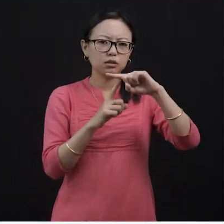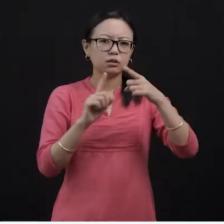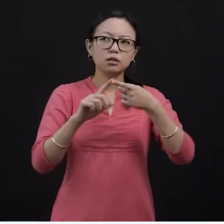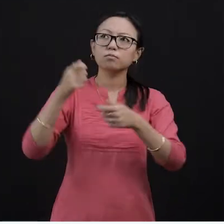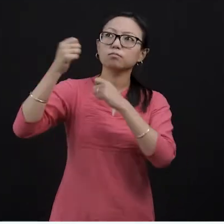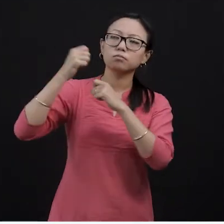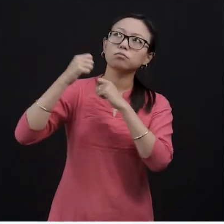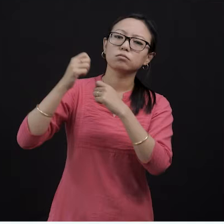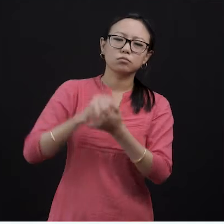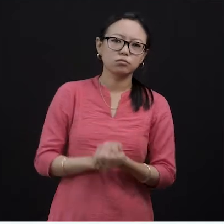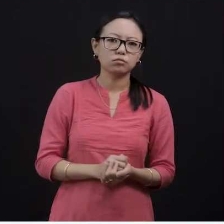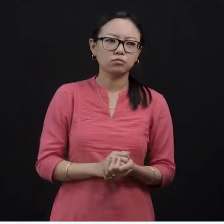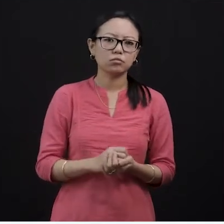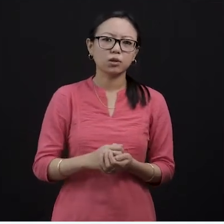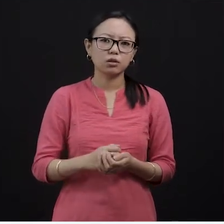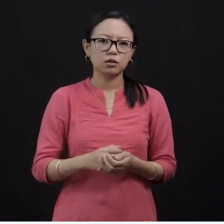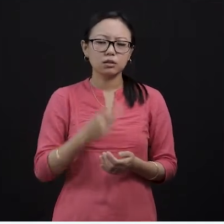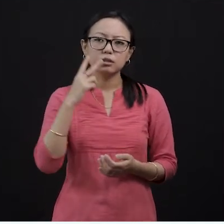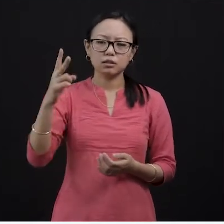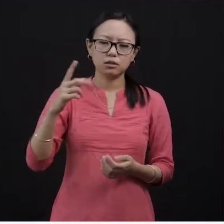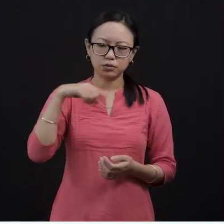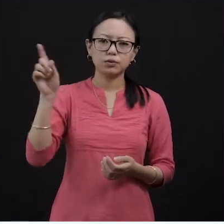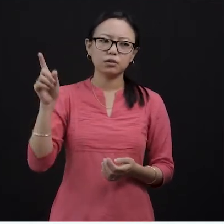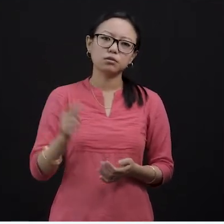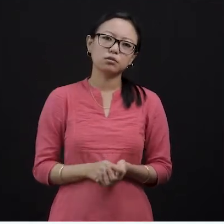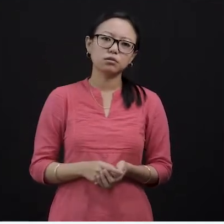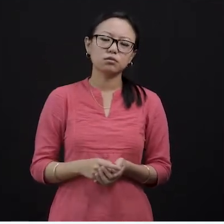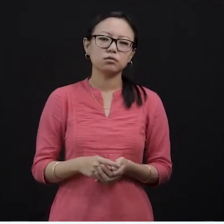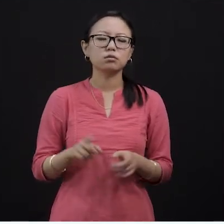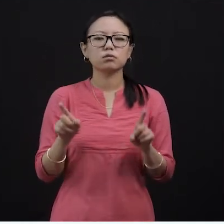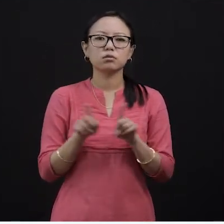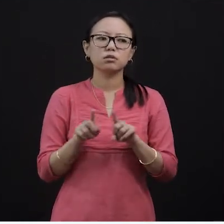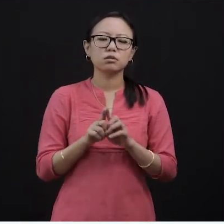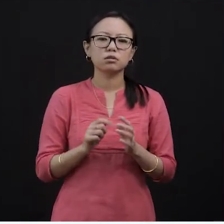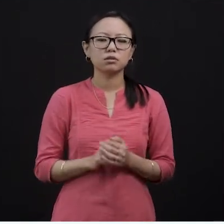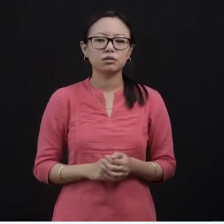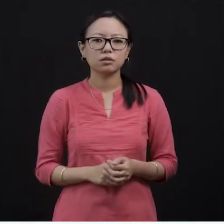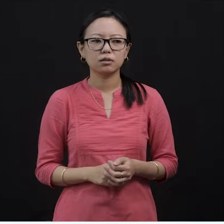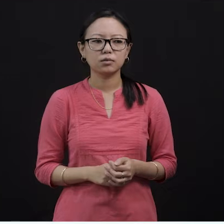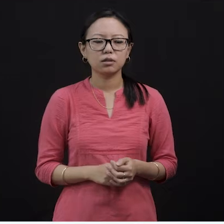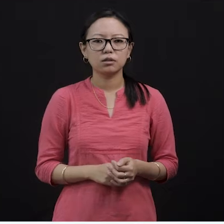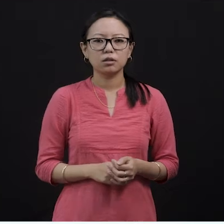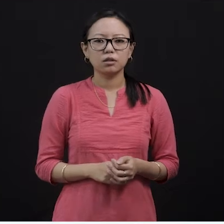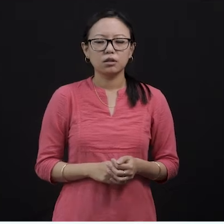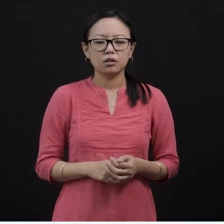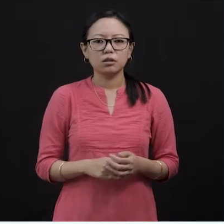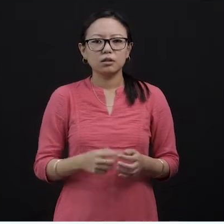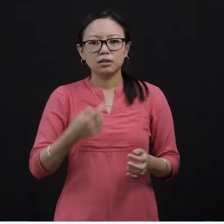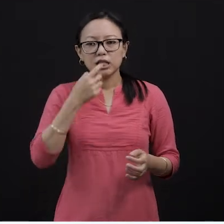So just like that, here inside this cup, since we have a magnet, and we have